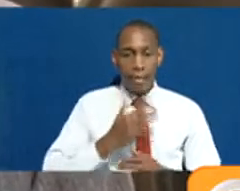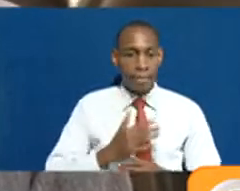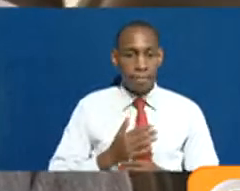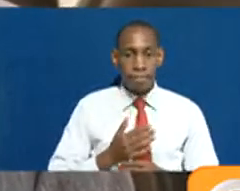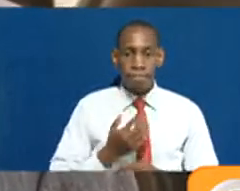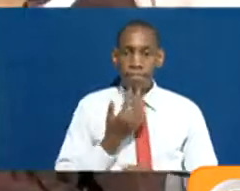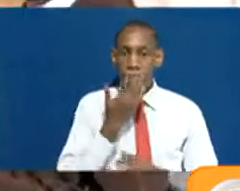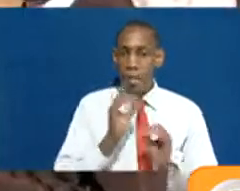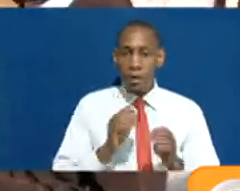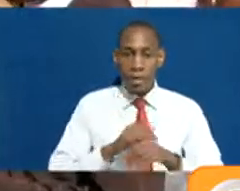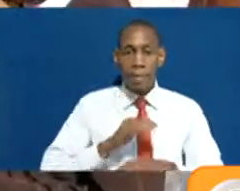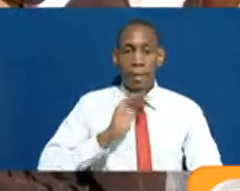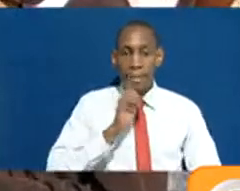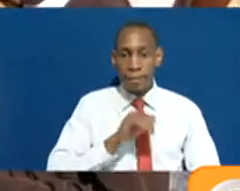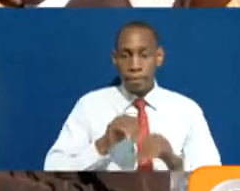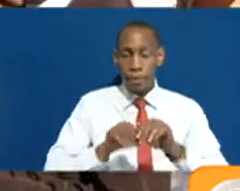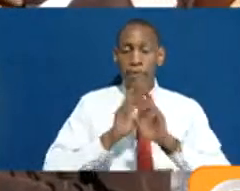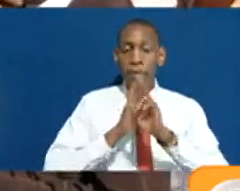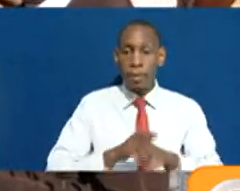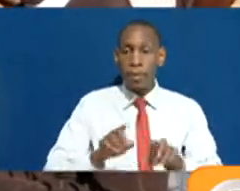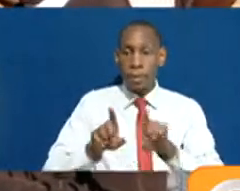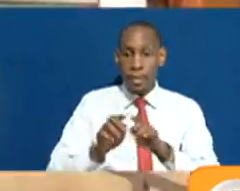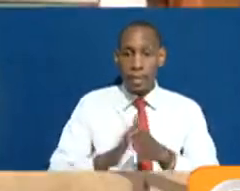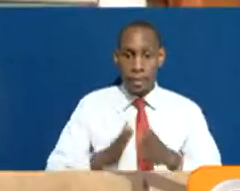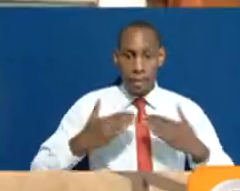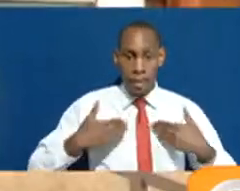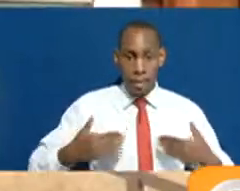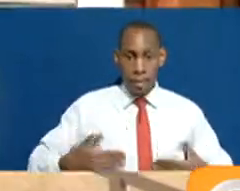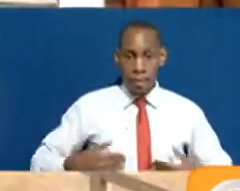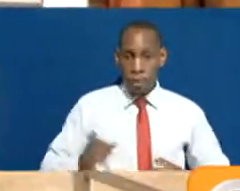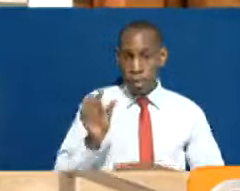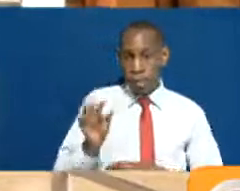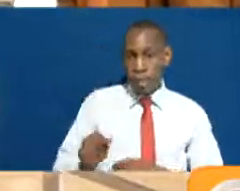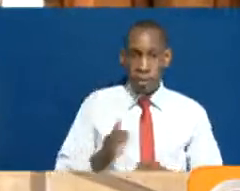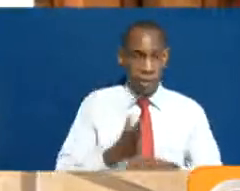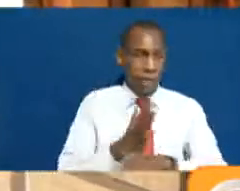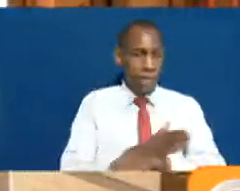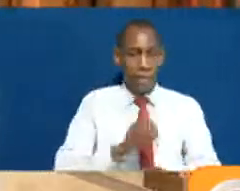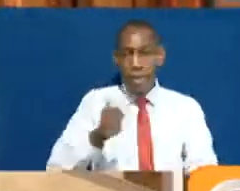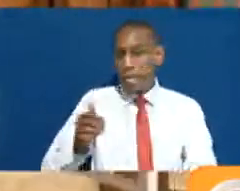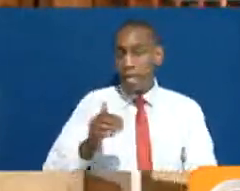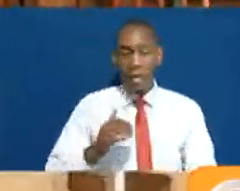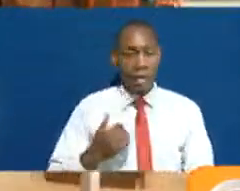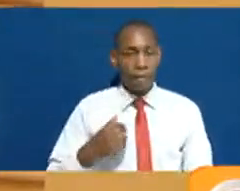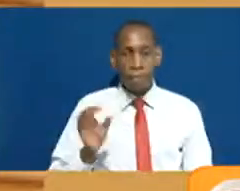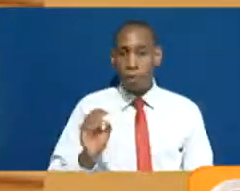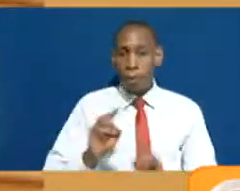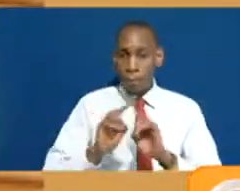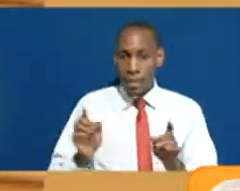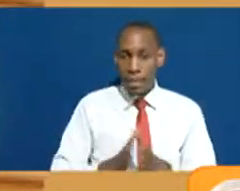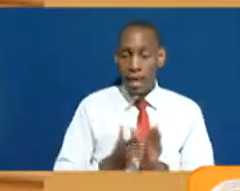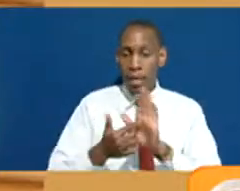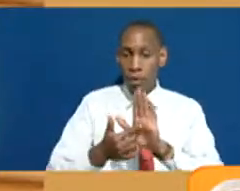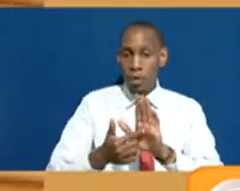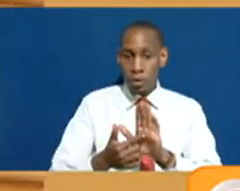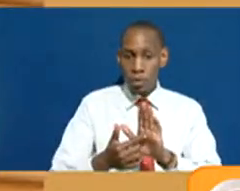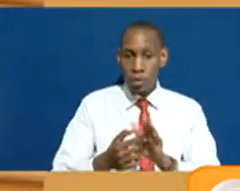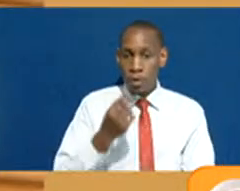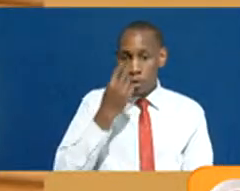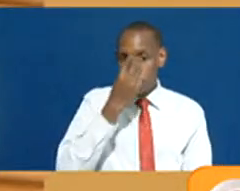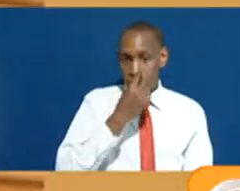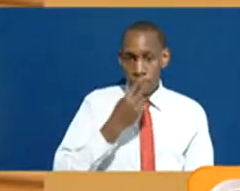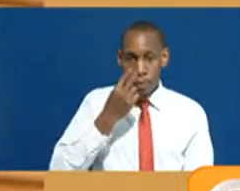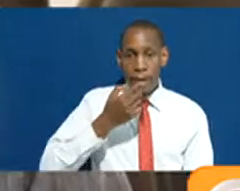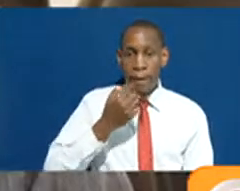body when he died. Kulingana na ripoti hiyo, mwili wa mwenda zake haukuwa na majeraha yoyote, lakini alikuwa na alama kwenye pua na